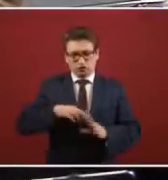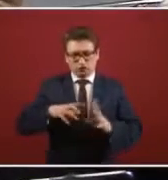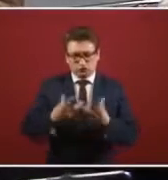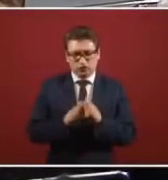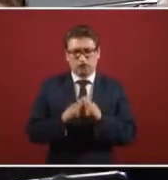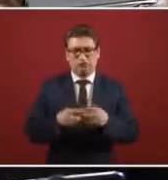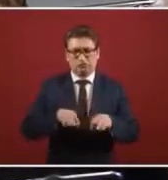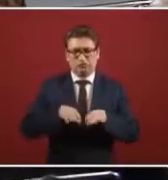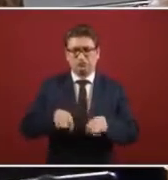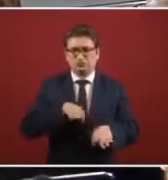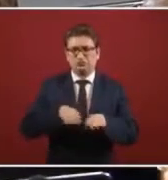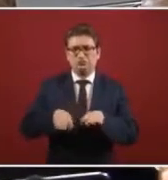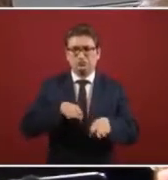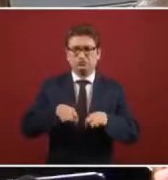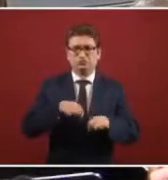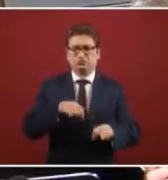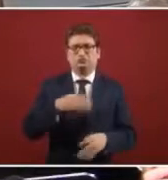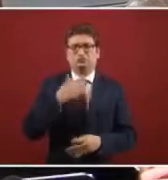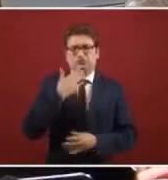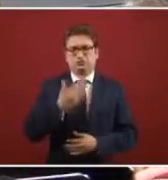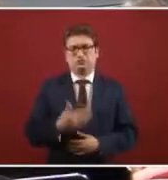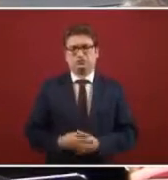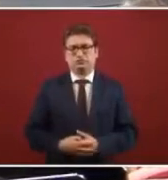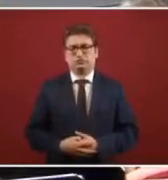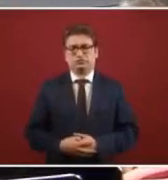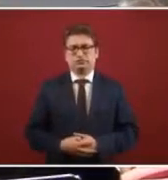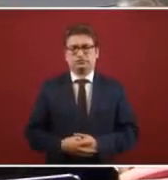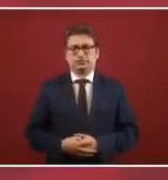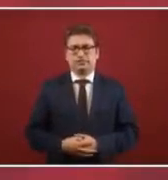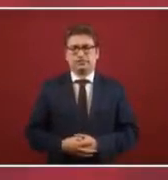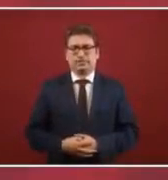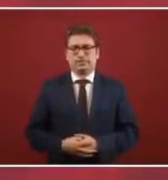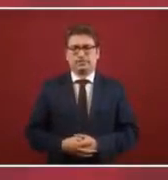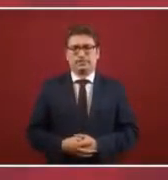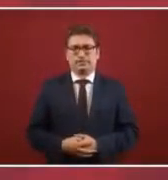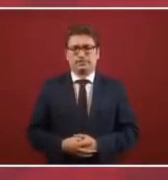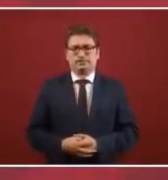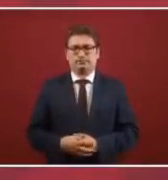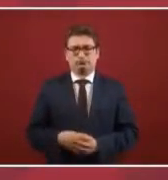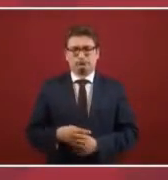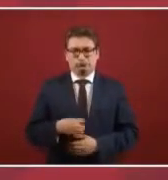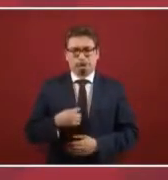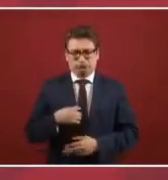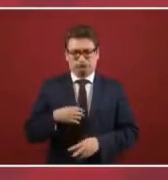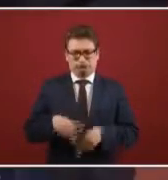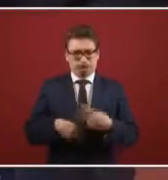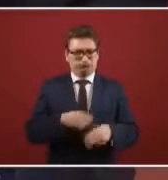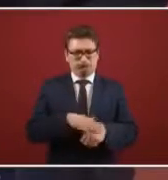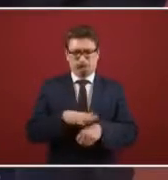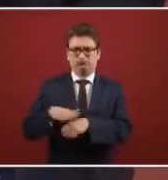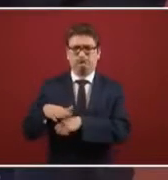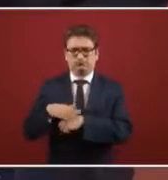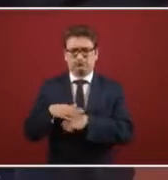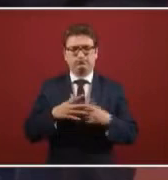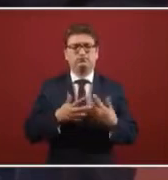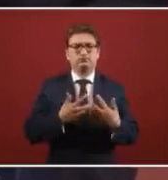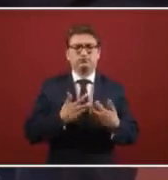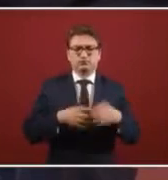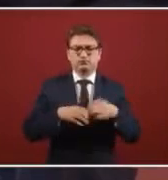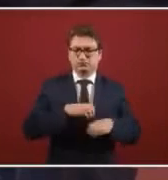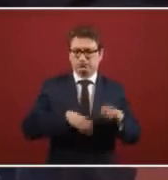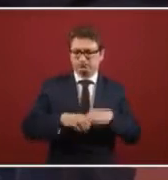juntos. to agree to work together. Voy a convocar I'm going to a los